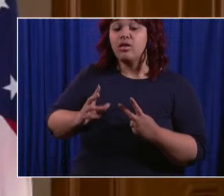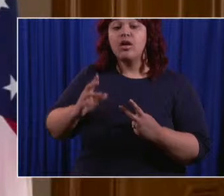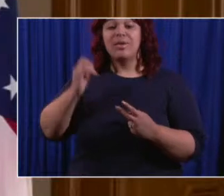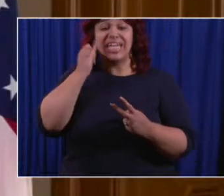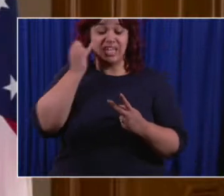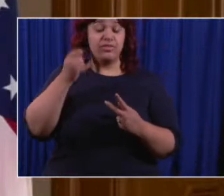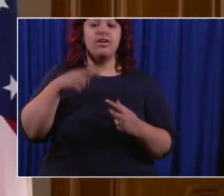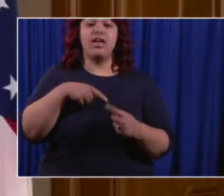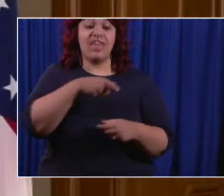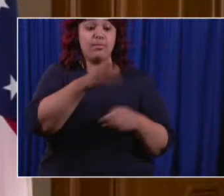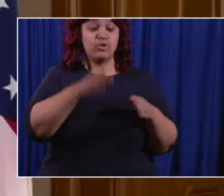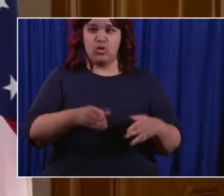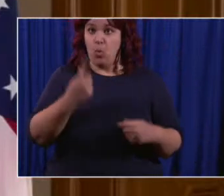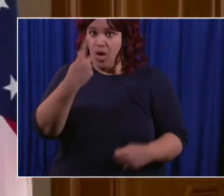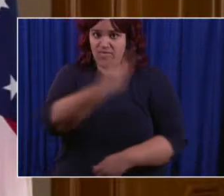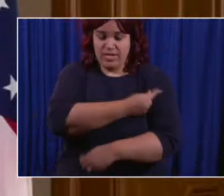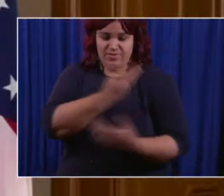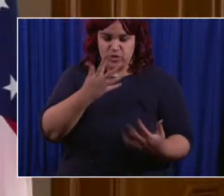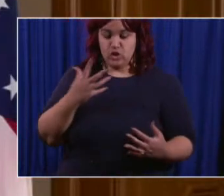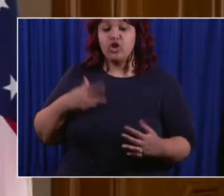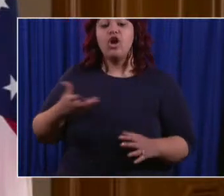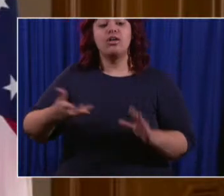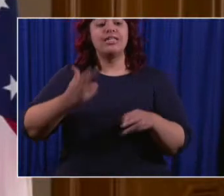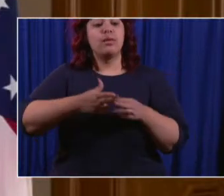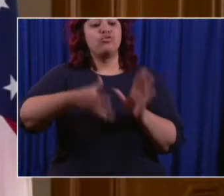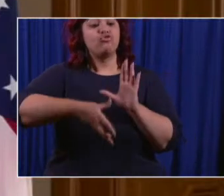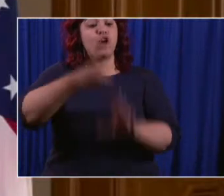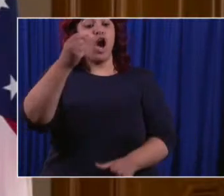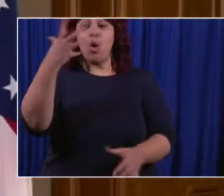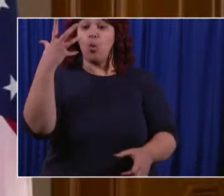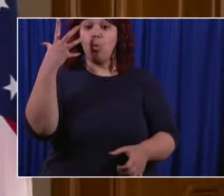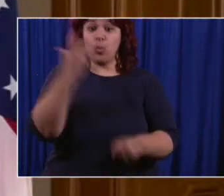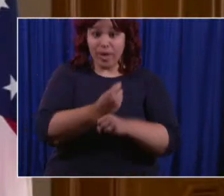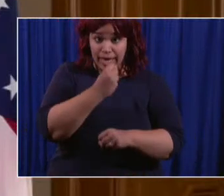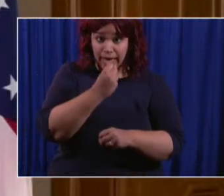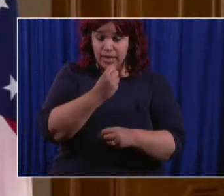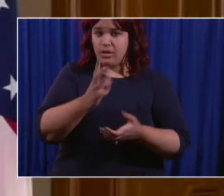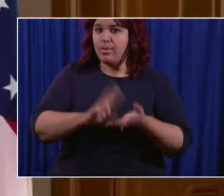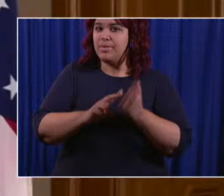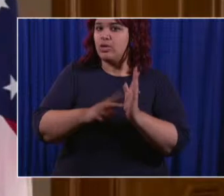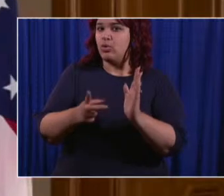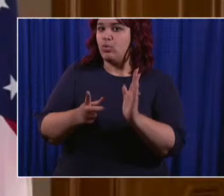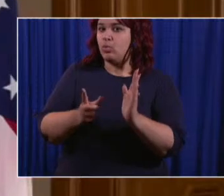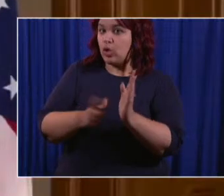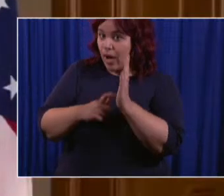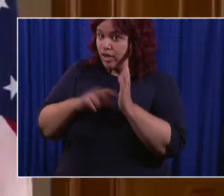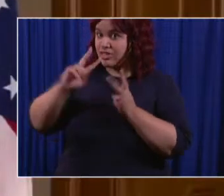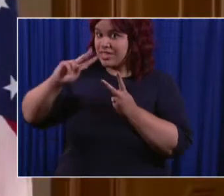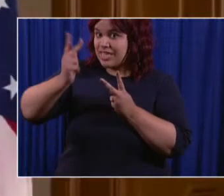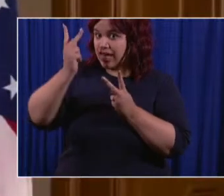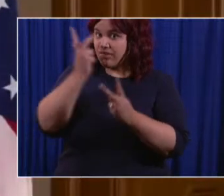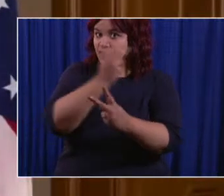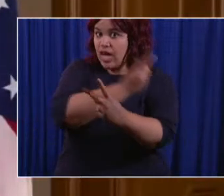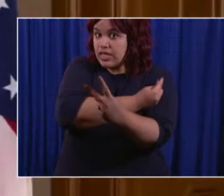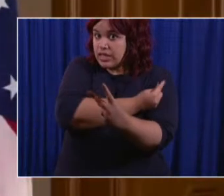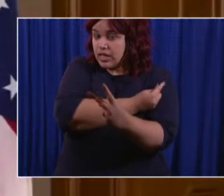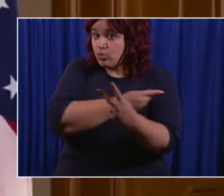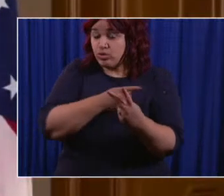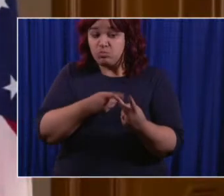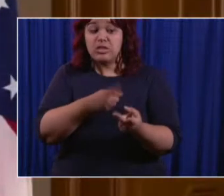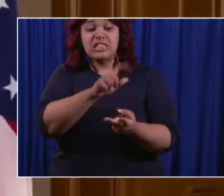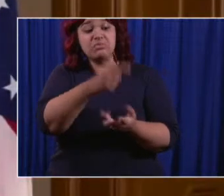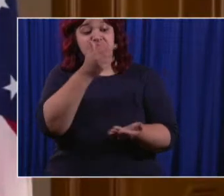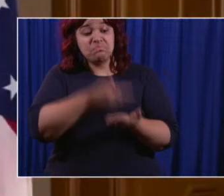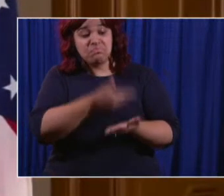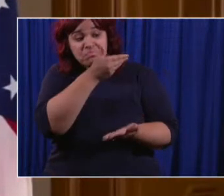the second dose, before they would be able to collect? I think there's some people who are maybe confused about that. No, look, we would